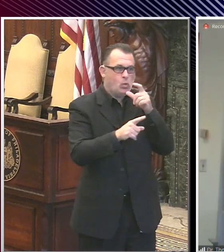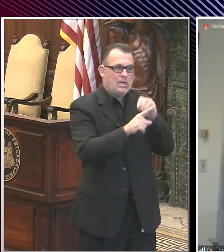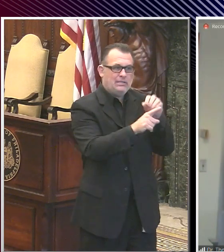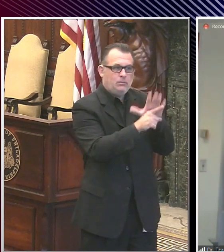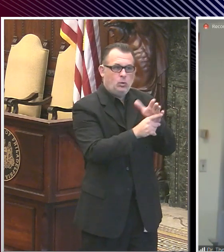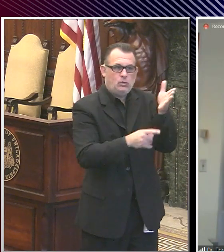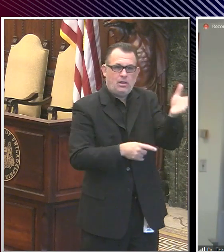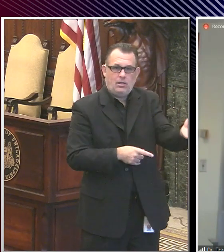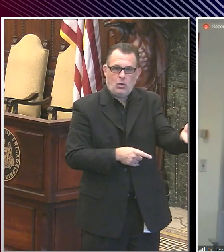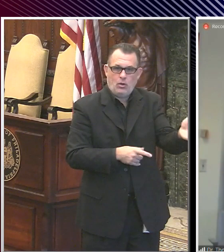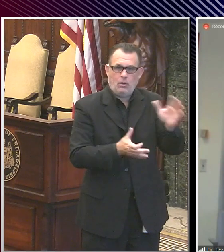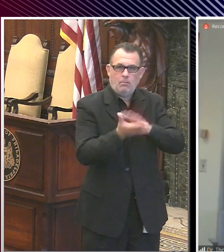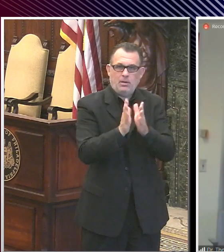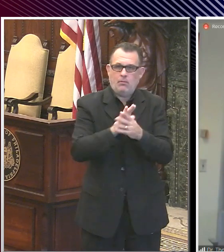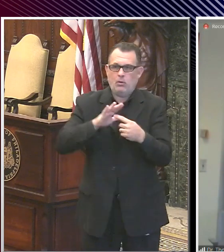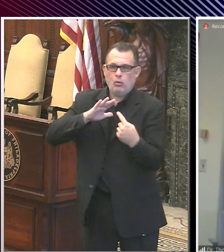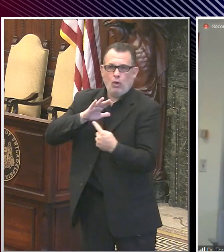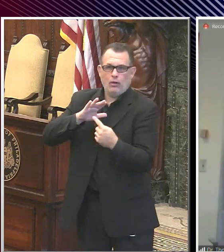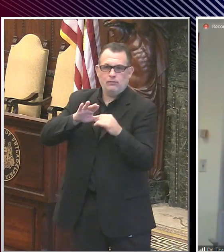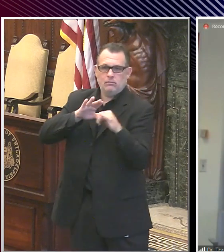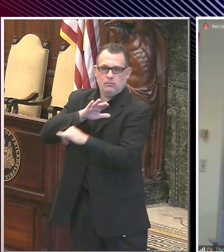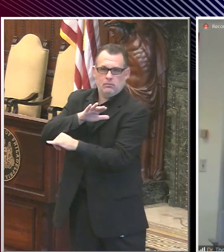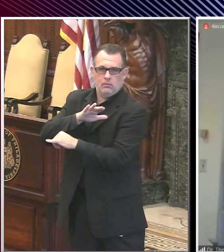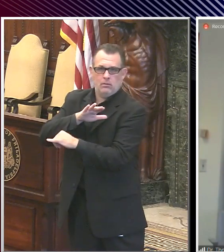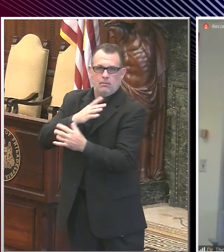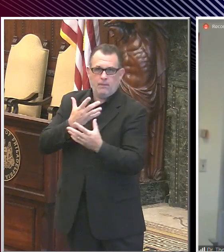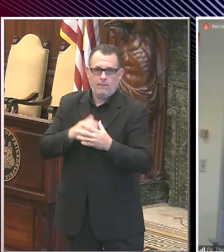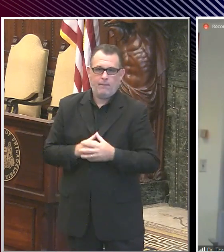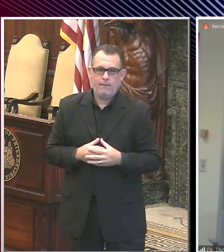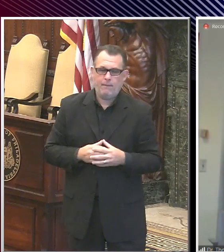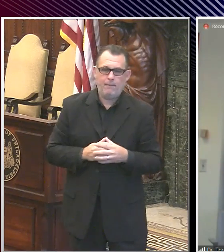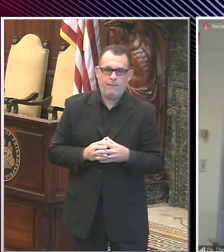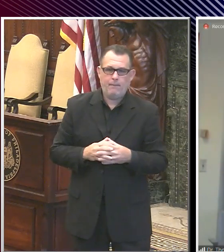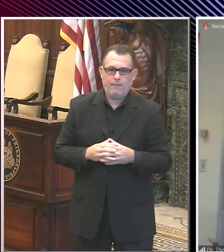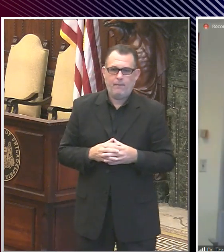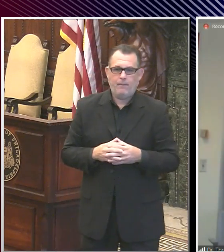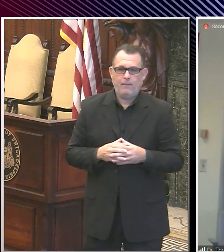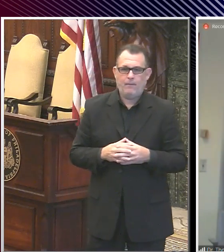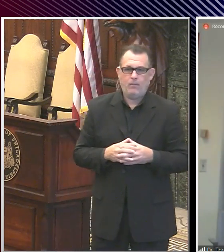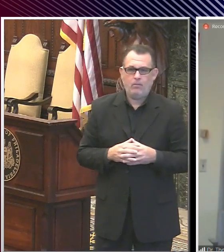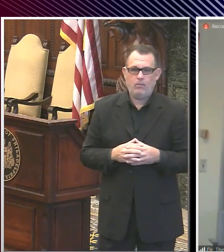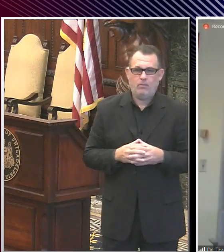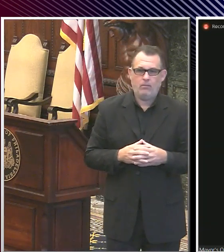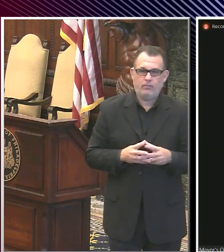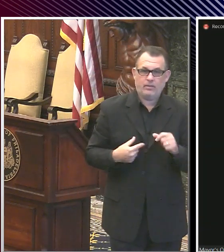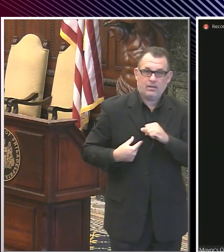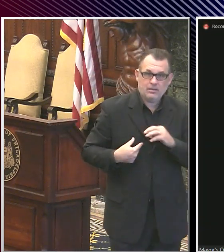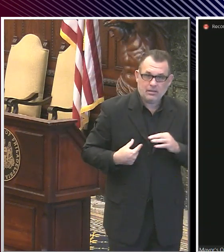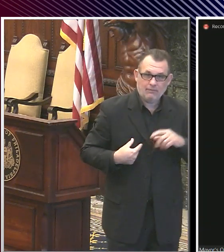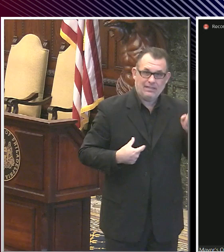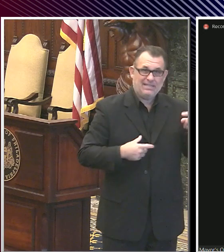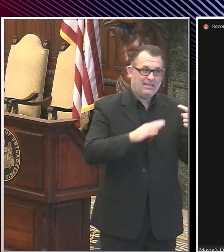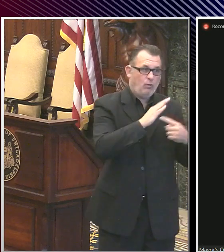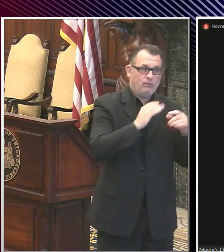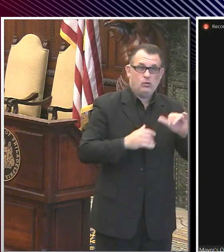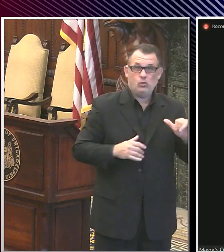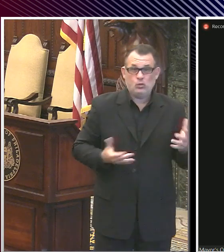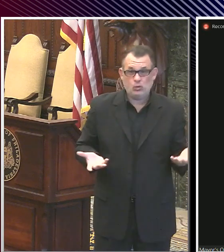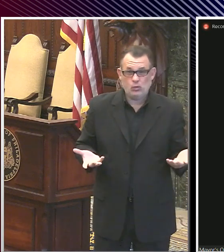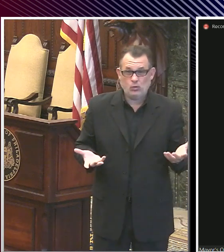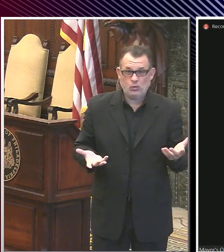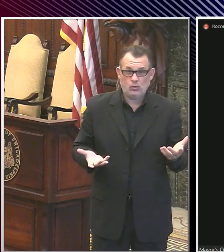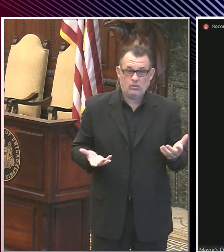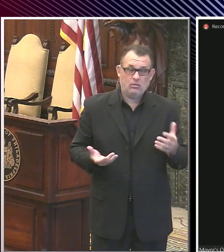the restaurant may need to continue to stay closed because they simply don't have any staff who can work. All right, thank you, Laura.